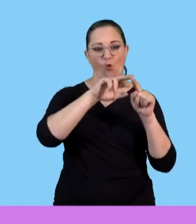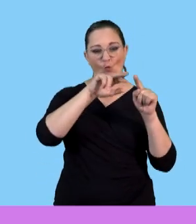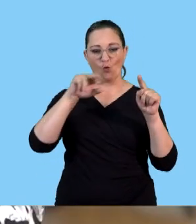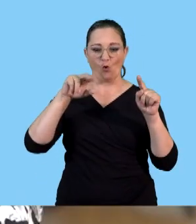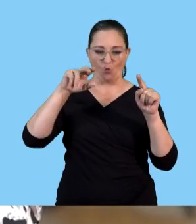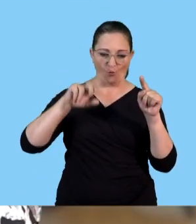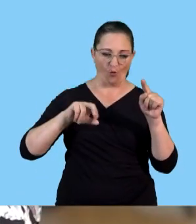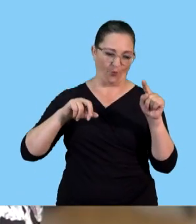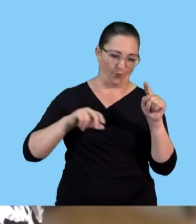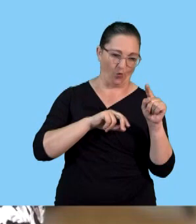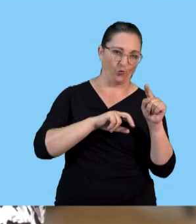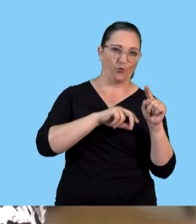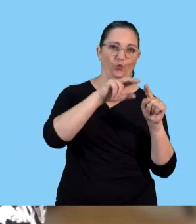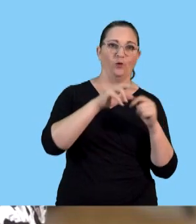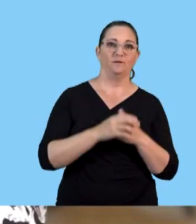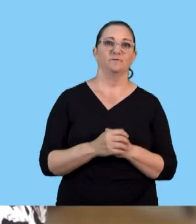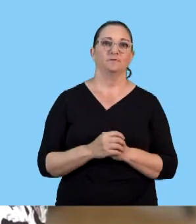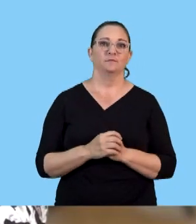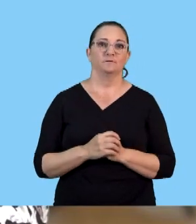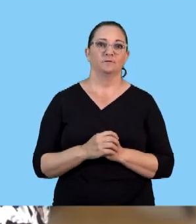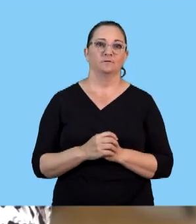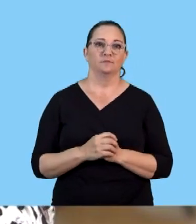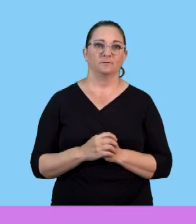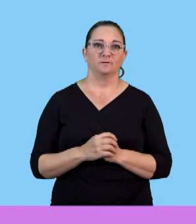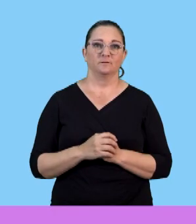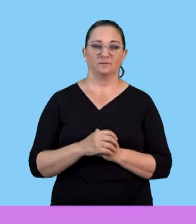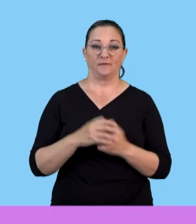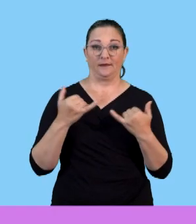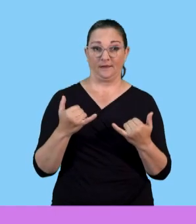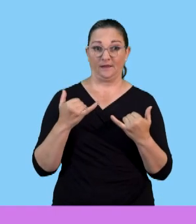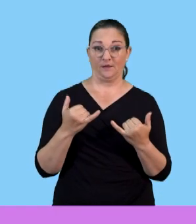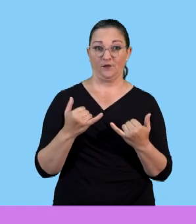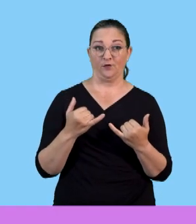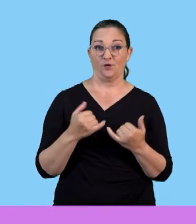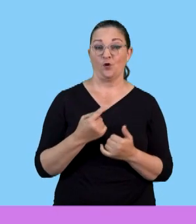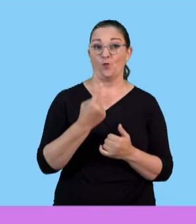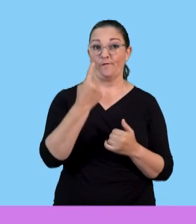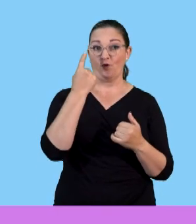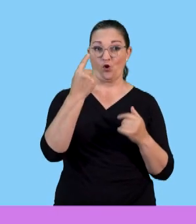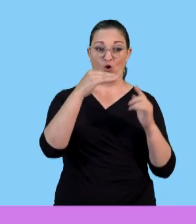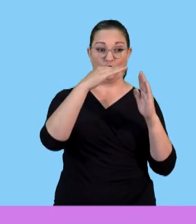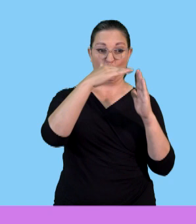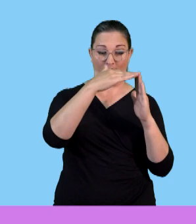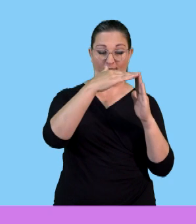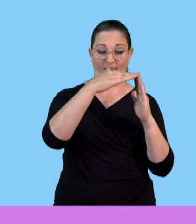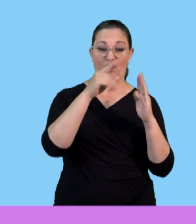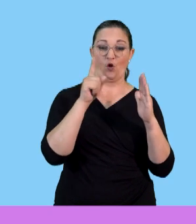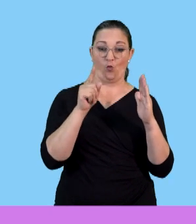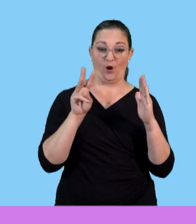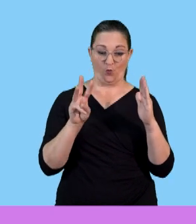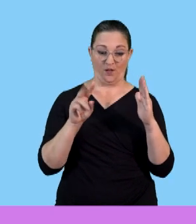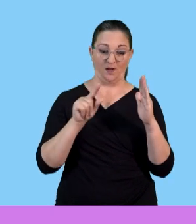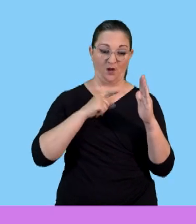walked around the shape. So therefore, we had one length, one